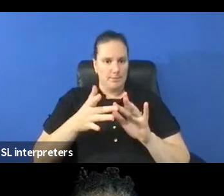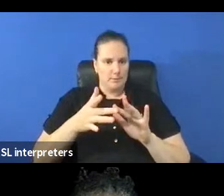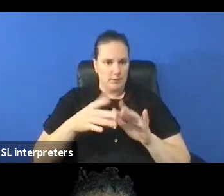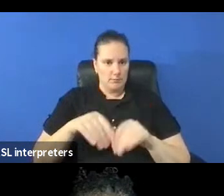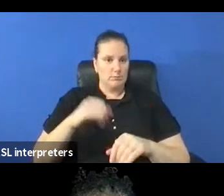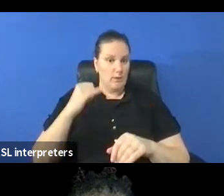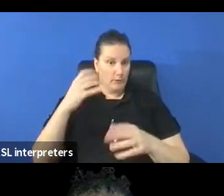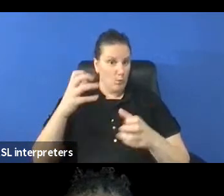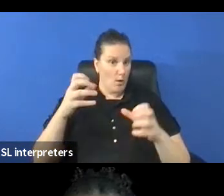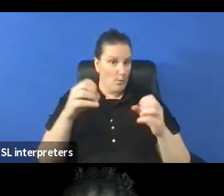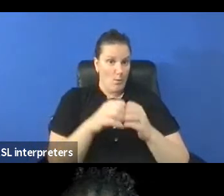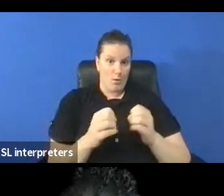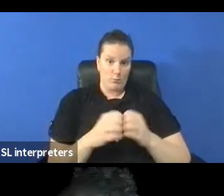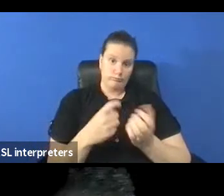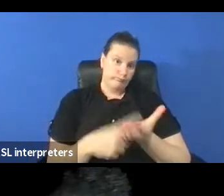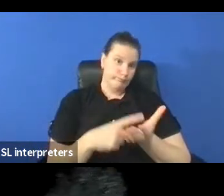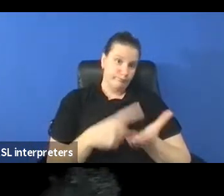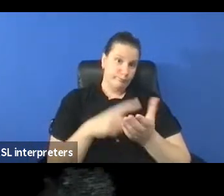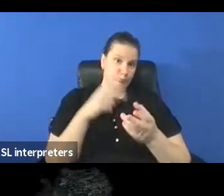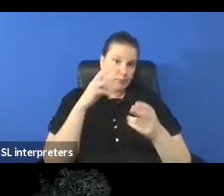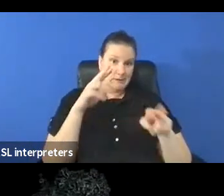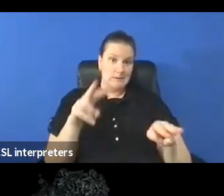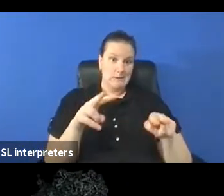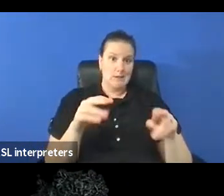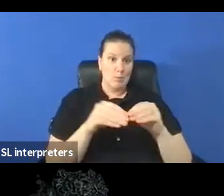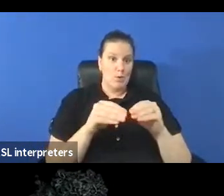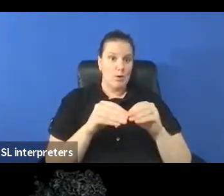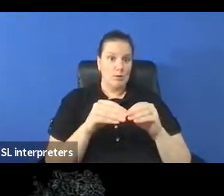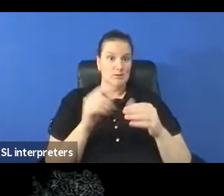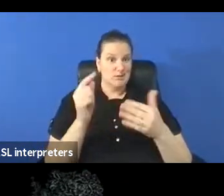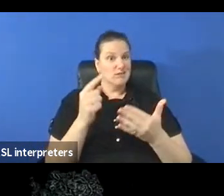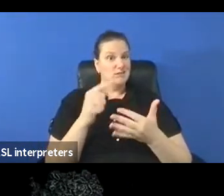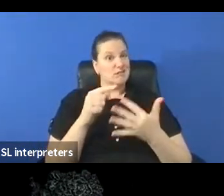if you want to go into see some of those, go into some more detail.